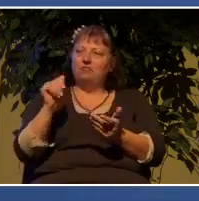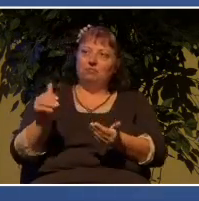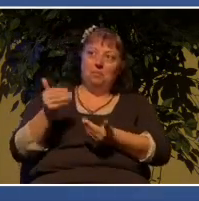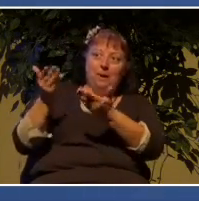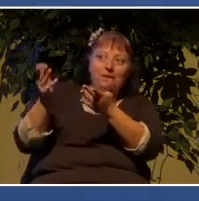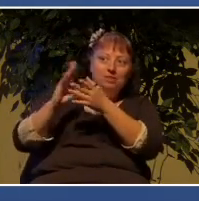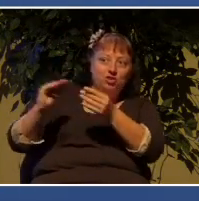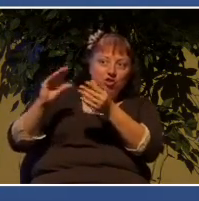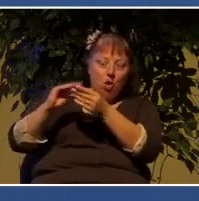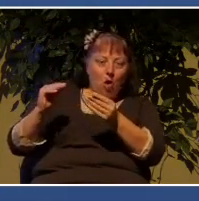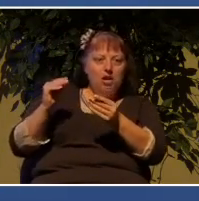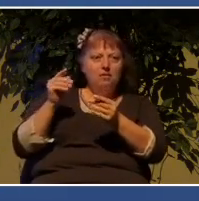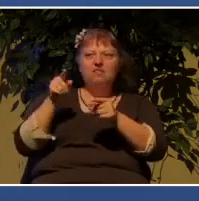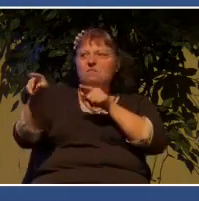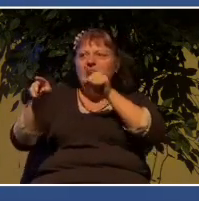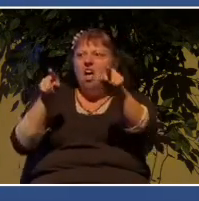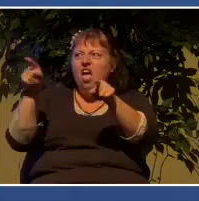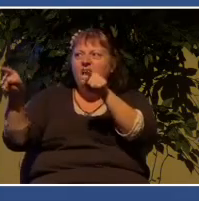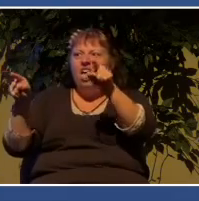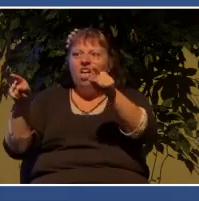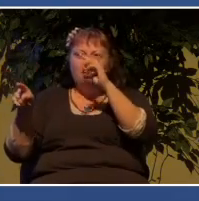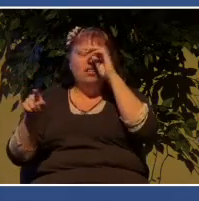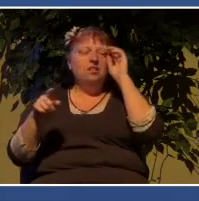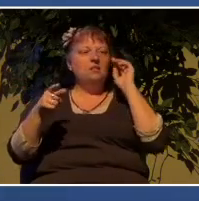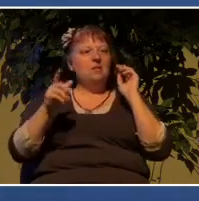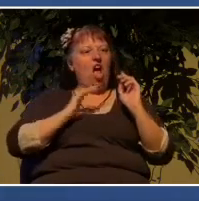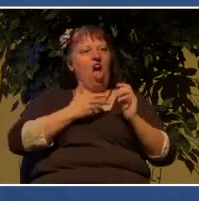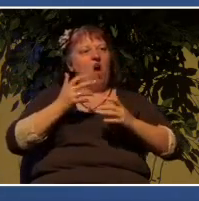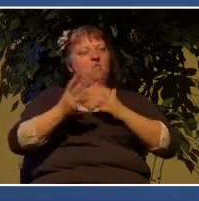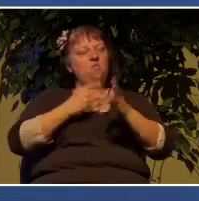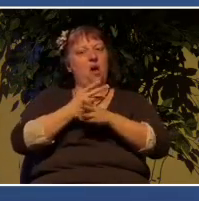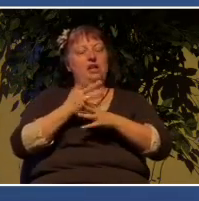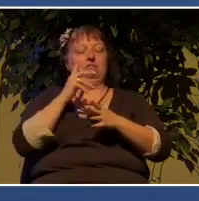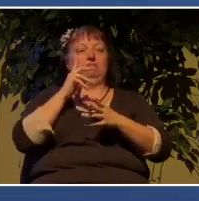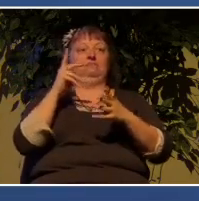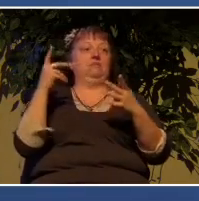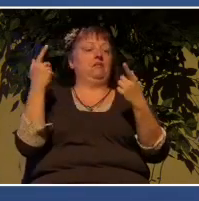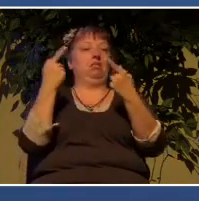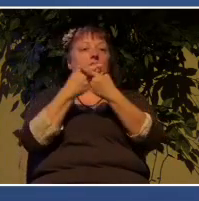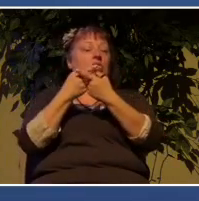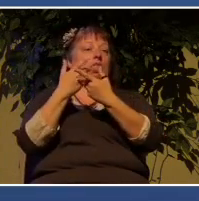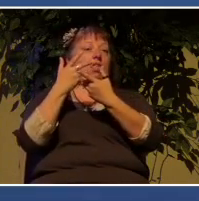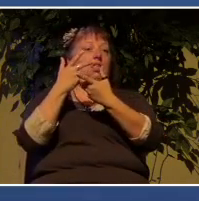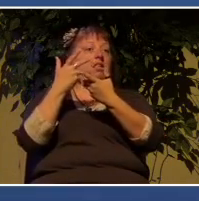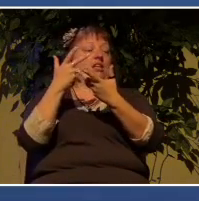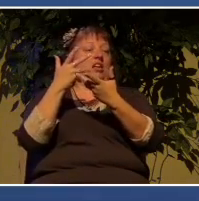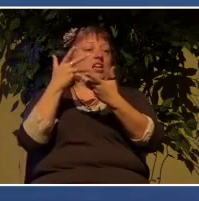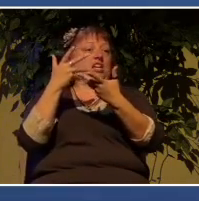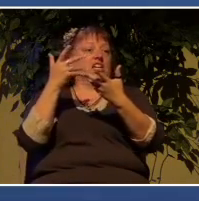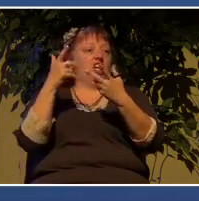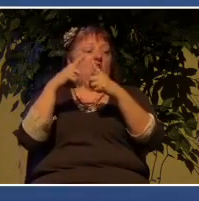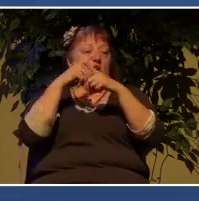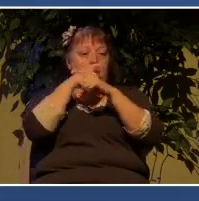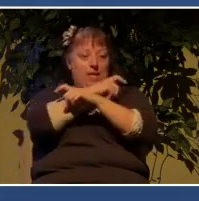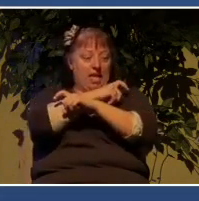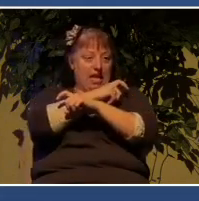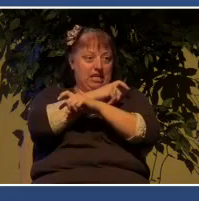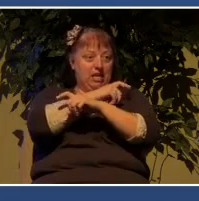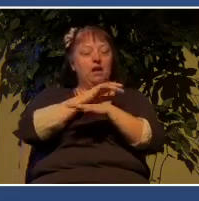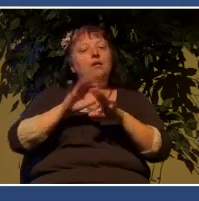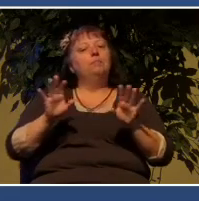point fingers or to say we don't live in a very complicated world. I bring up this story to say that the definition